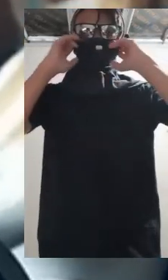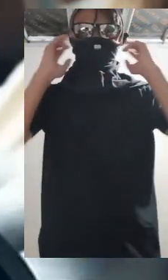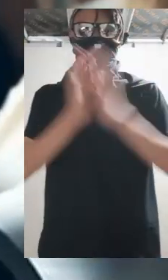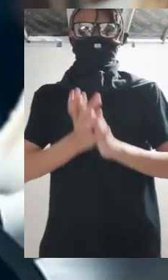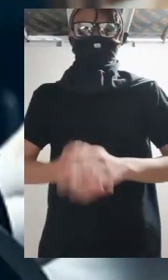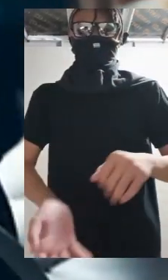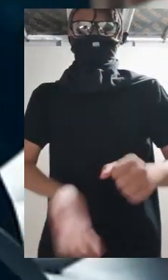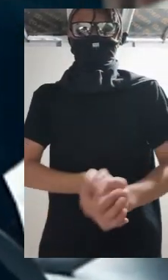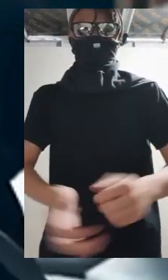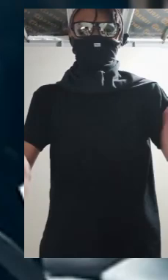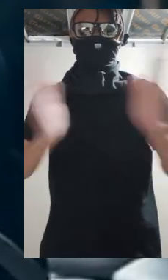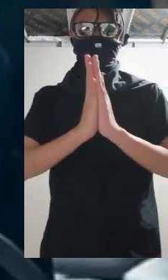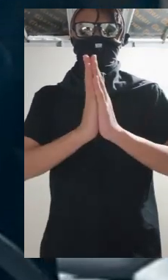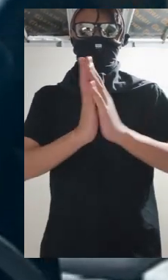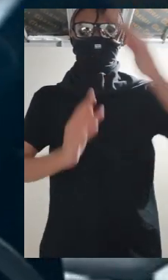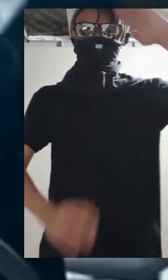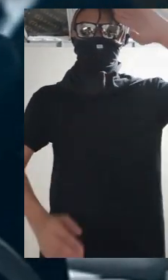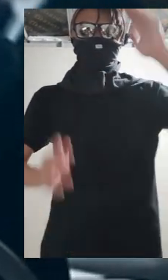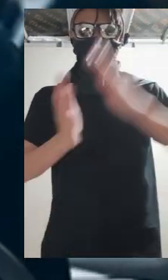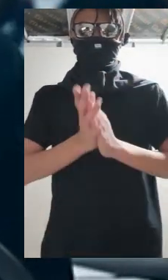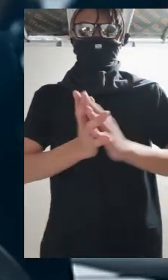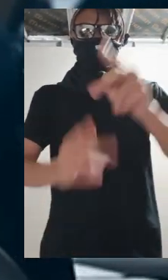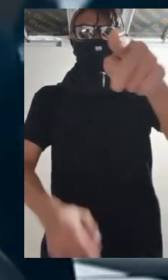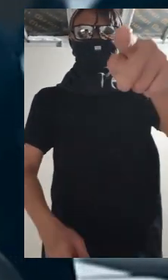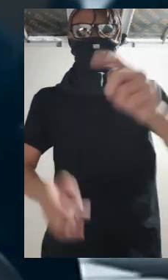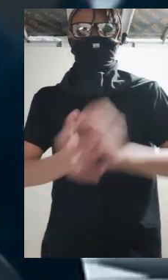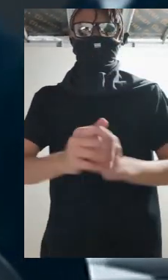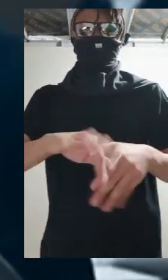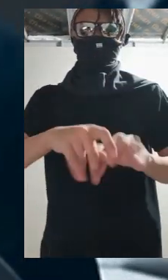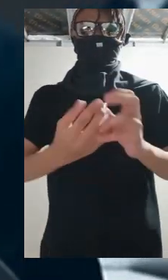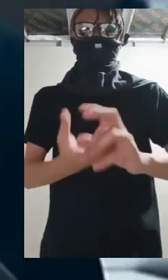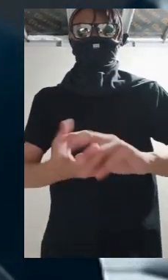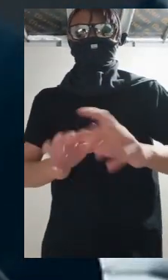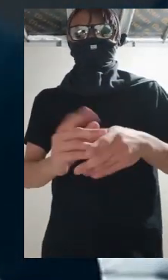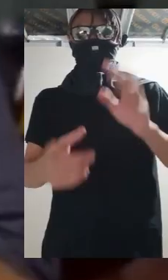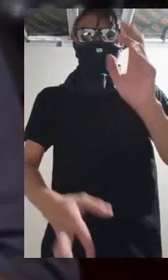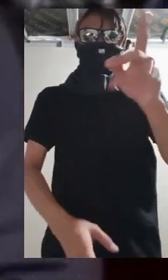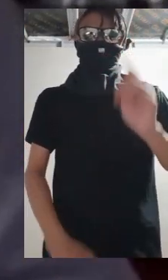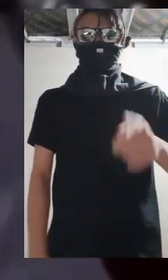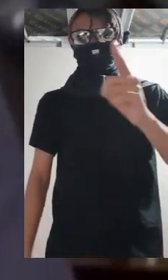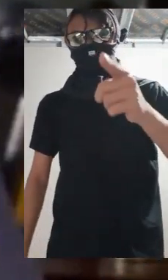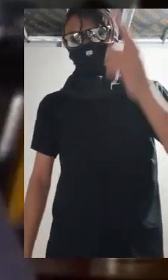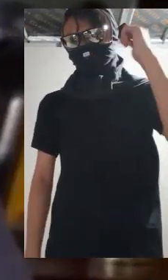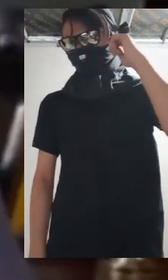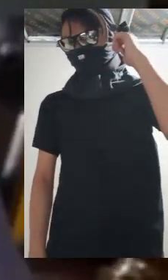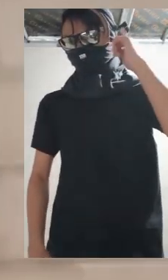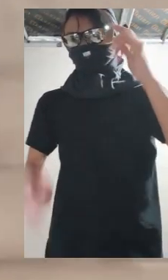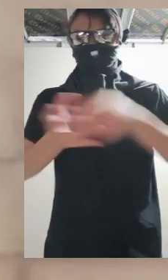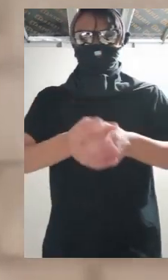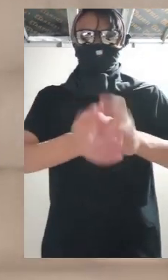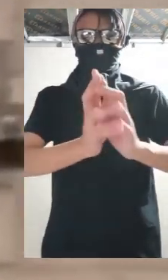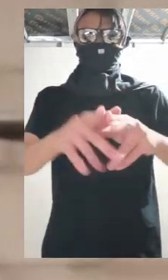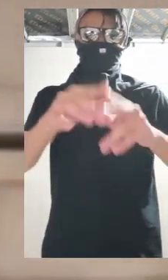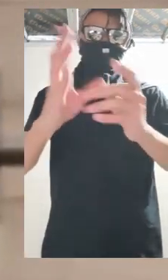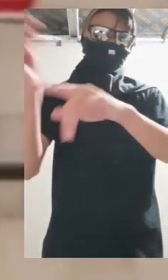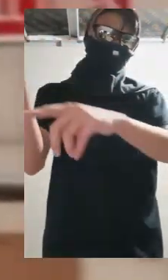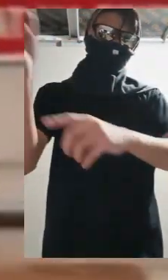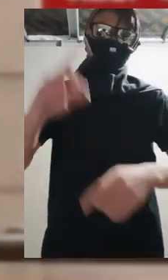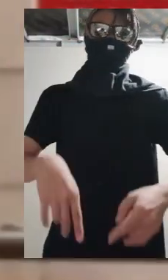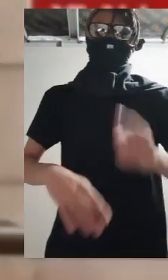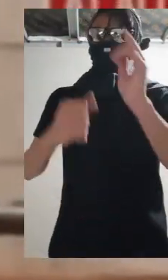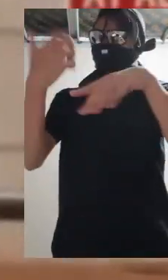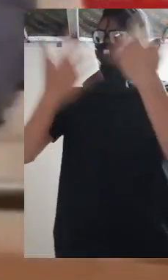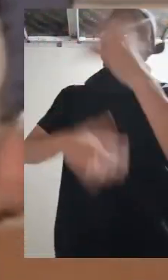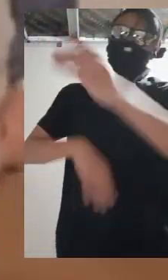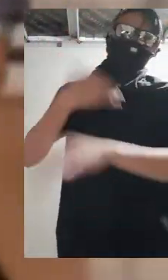Risk transfer, moving the risk to another party, such as insurance. Risk avoidance, eliminating the activity